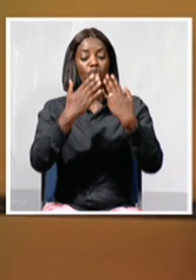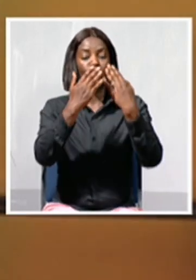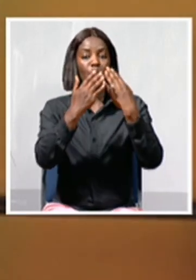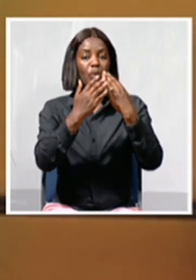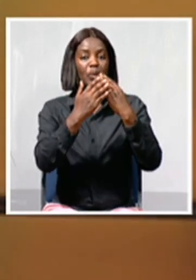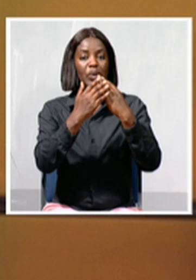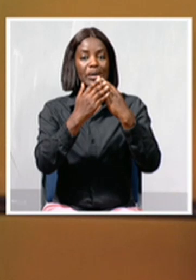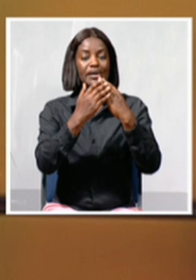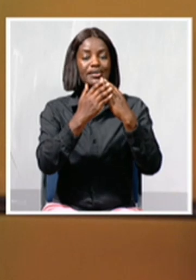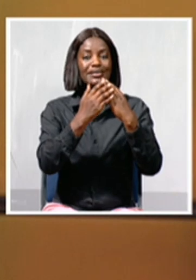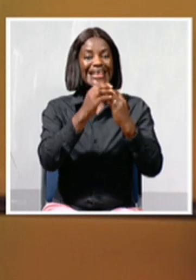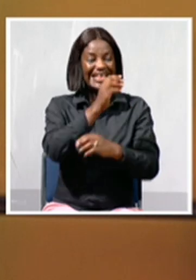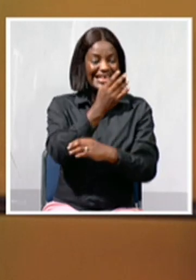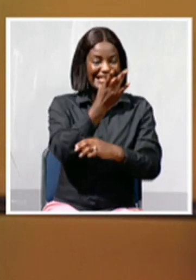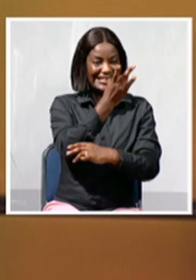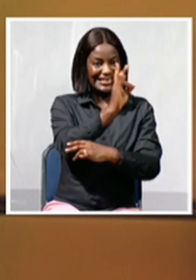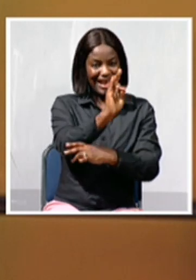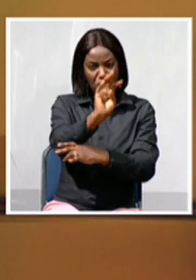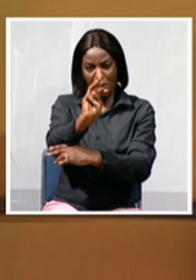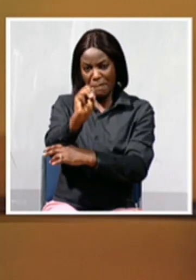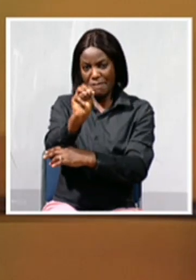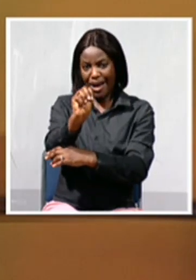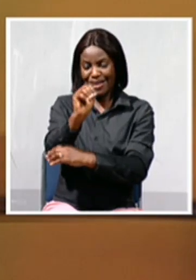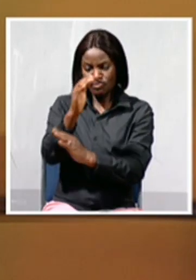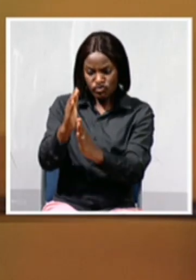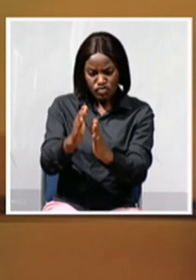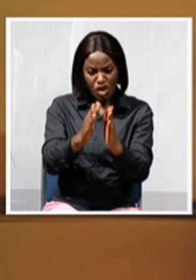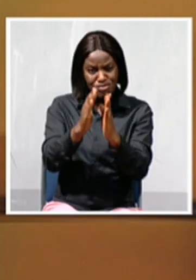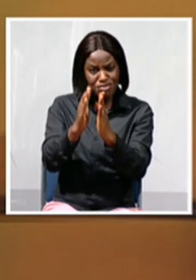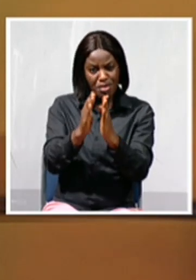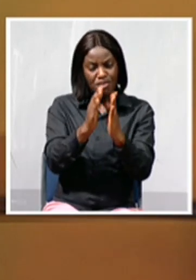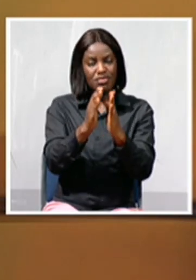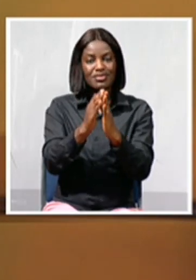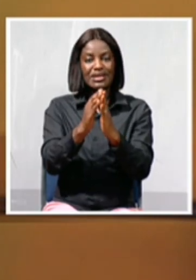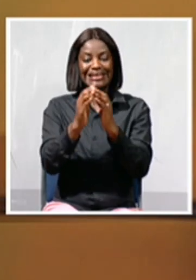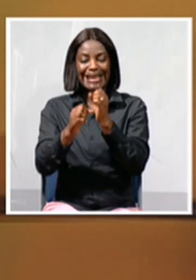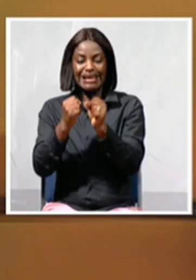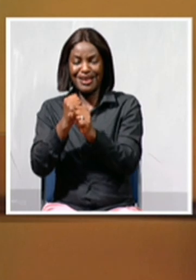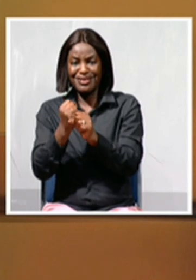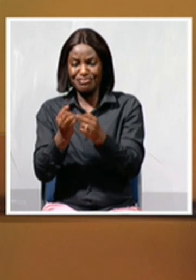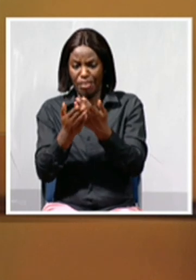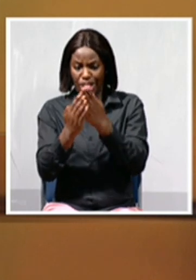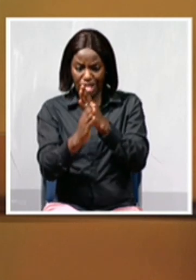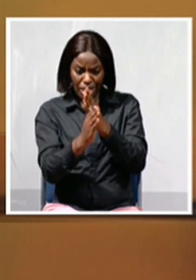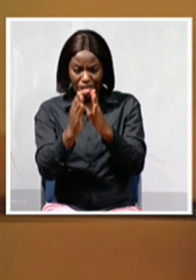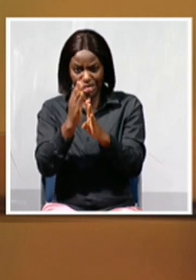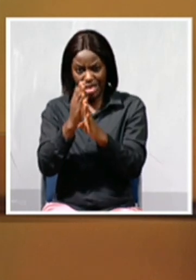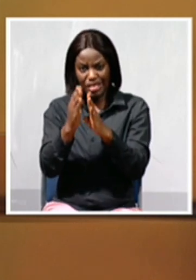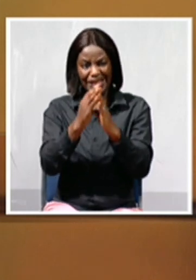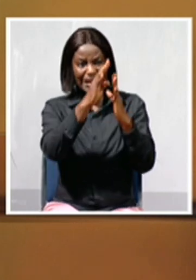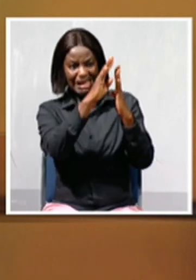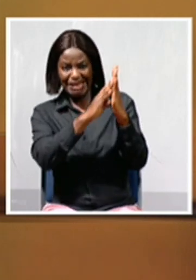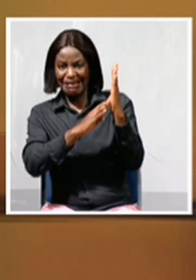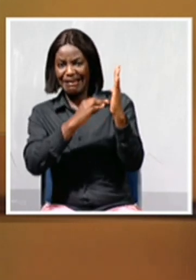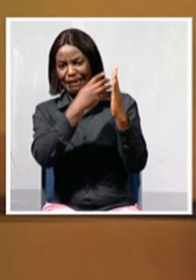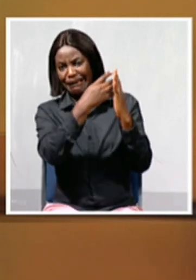7th of March, and that is a yardstick that then guides us in terms of the activities that